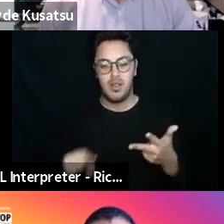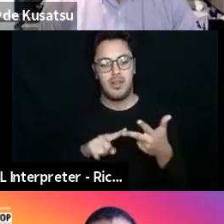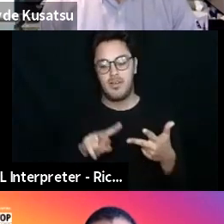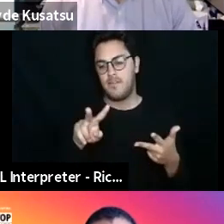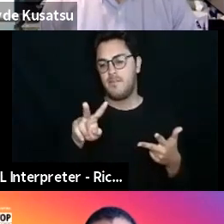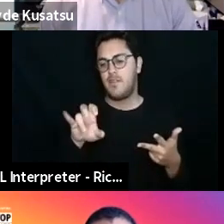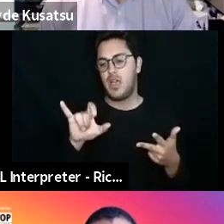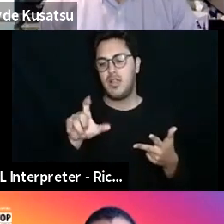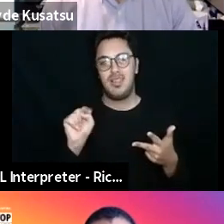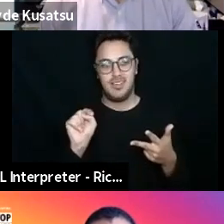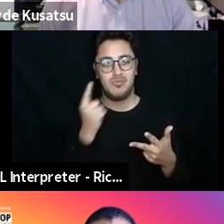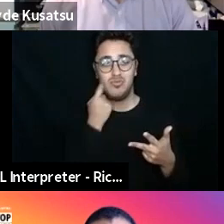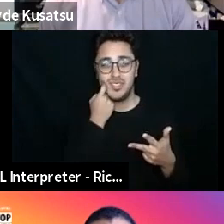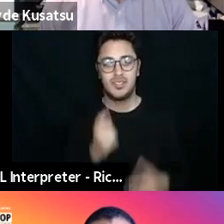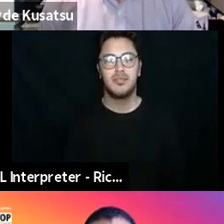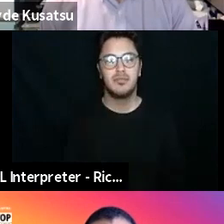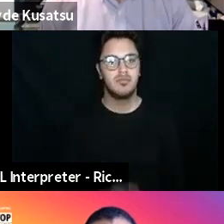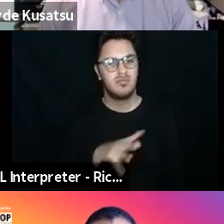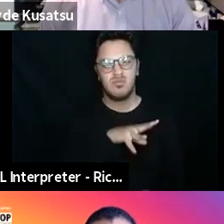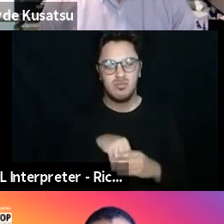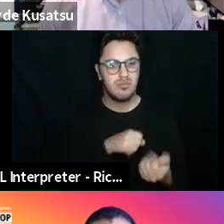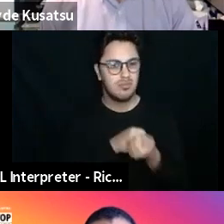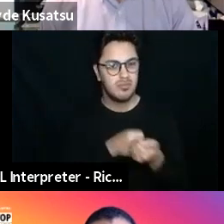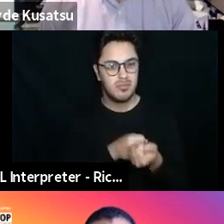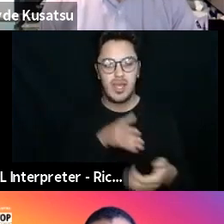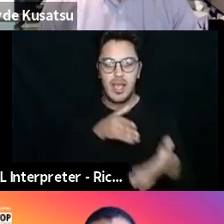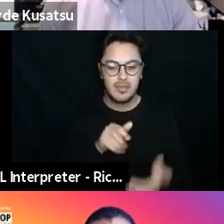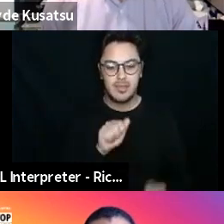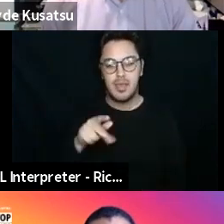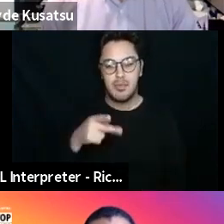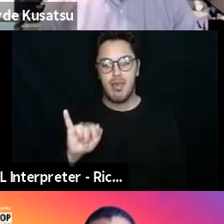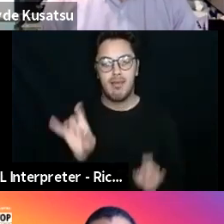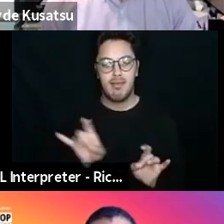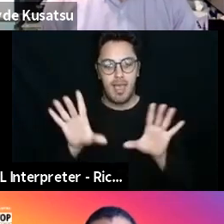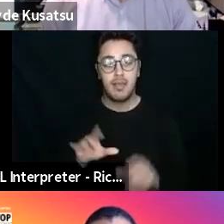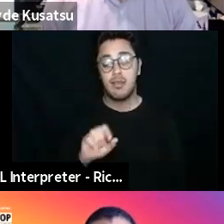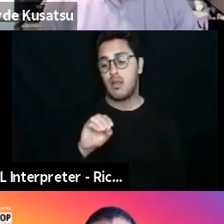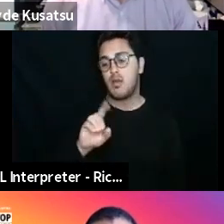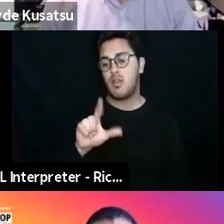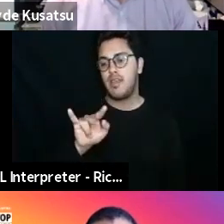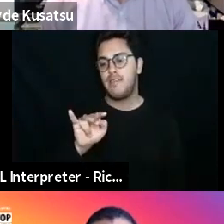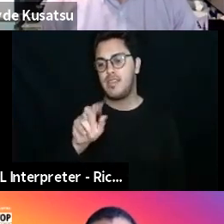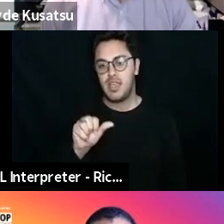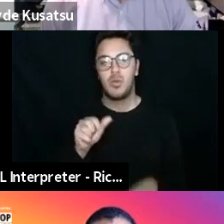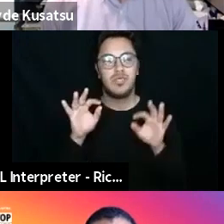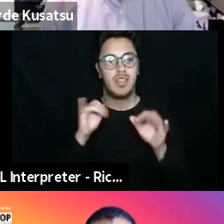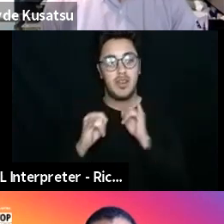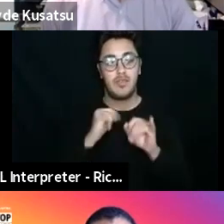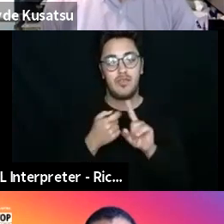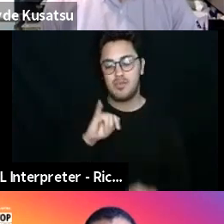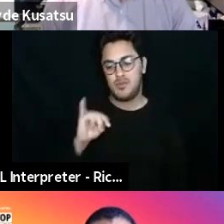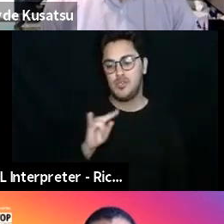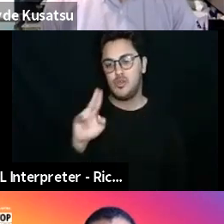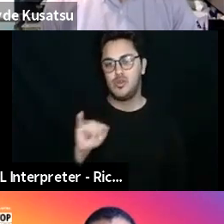for her strong advocacy against AAPI hate. And Olivia was recently interviewed by Juju Chang. If you haven't seen it, you need to